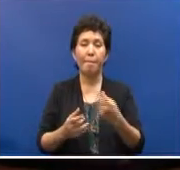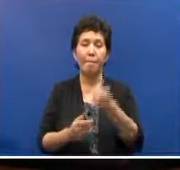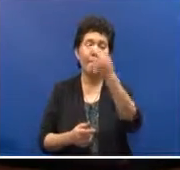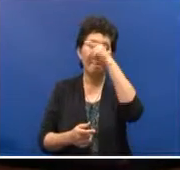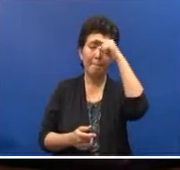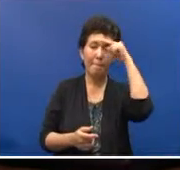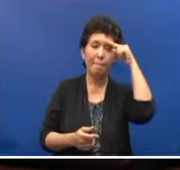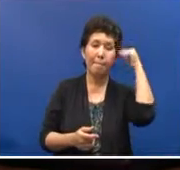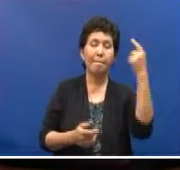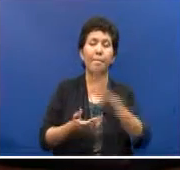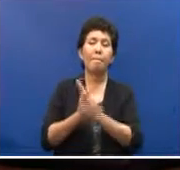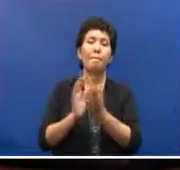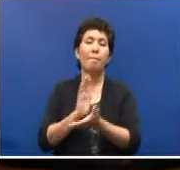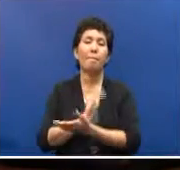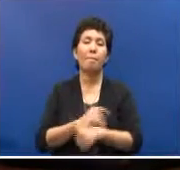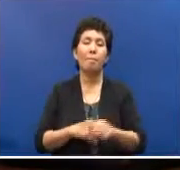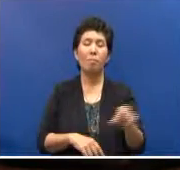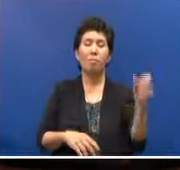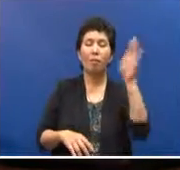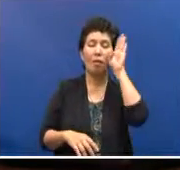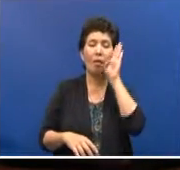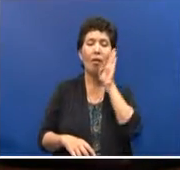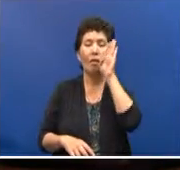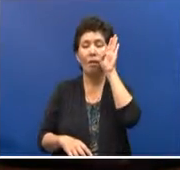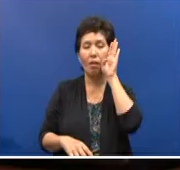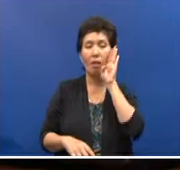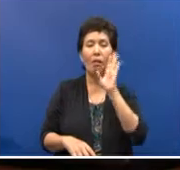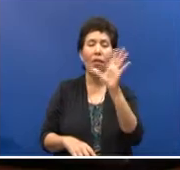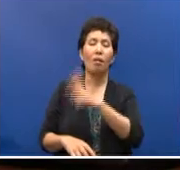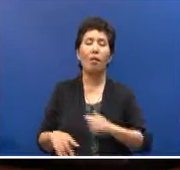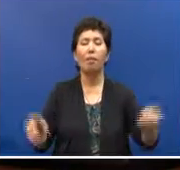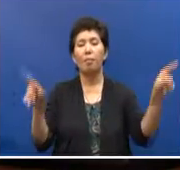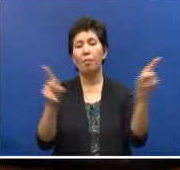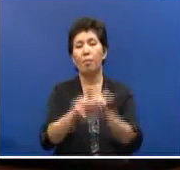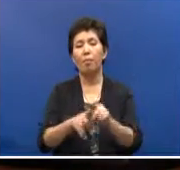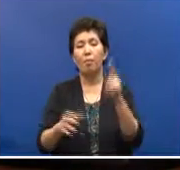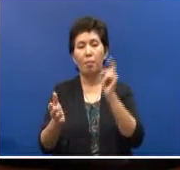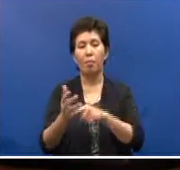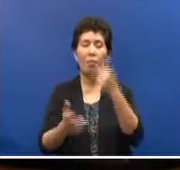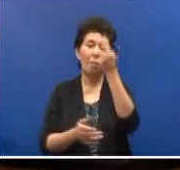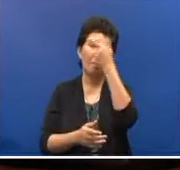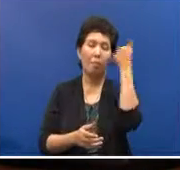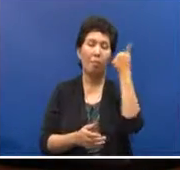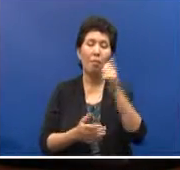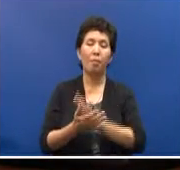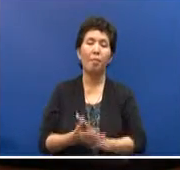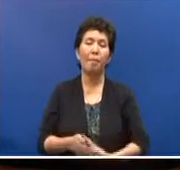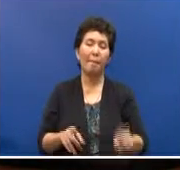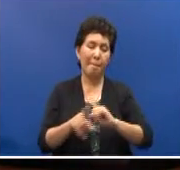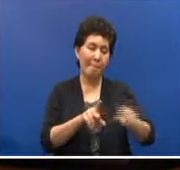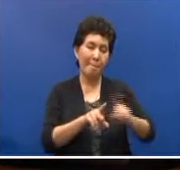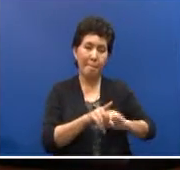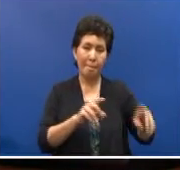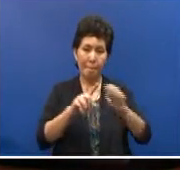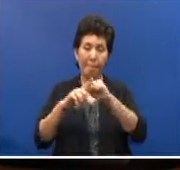blacks as criminals, right, drunkards, and also this causes of various